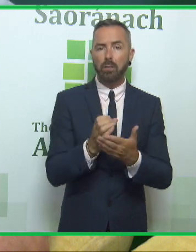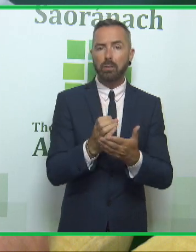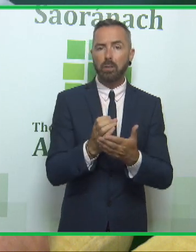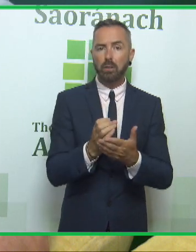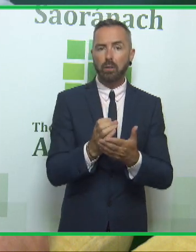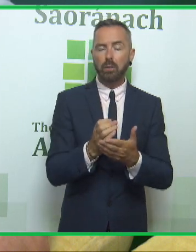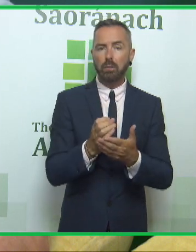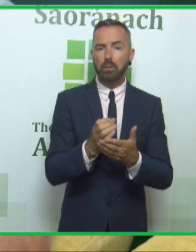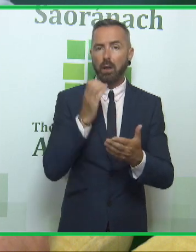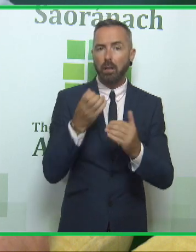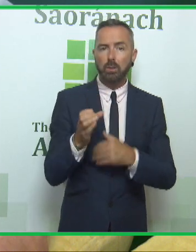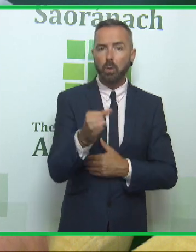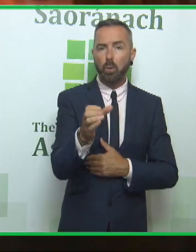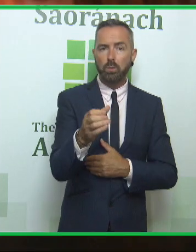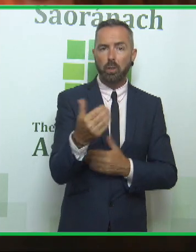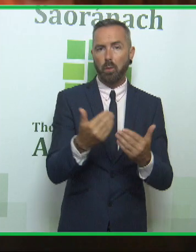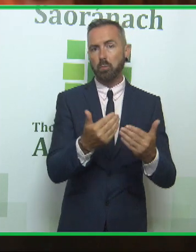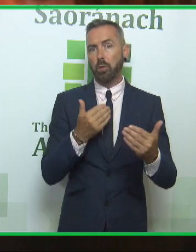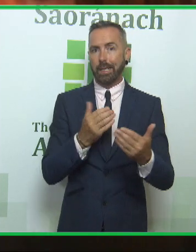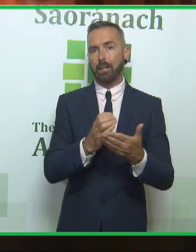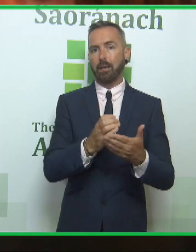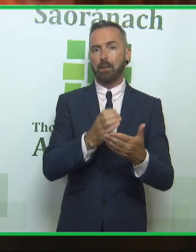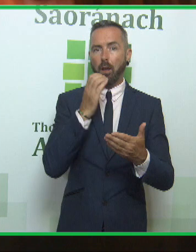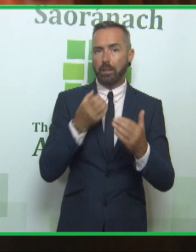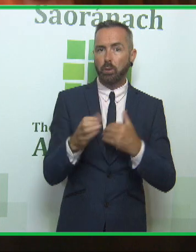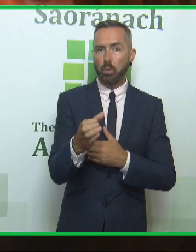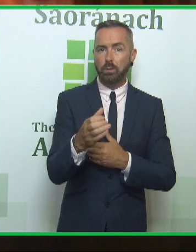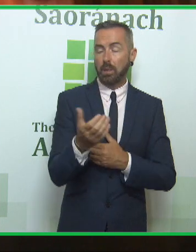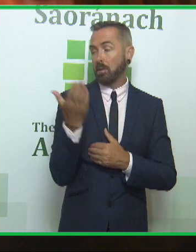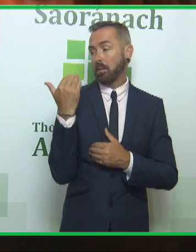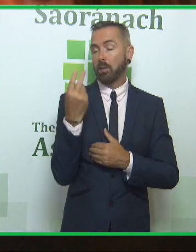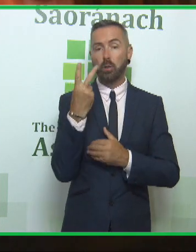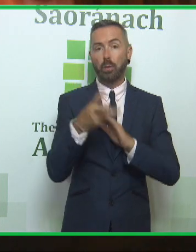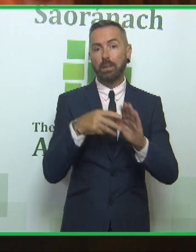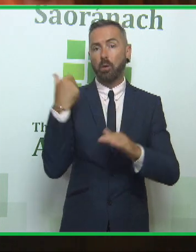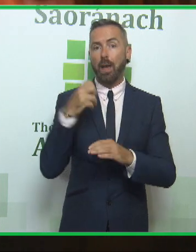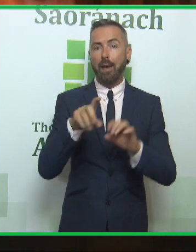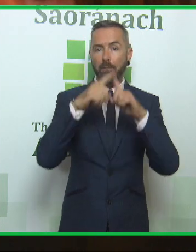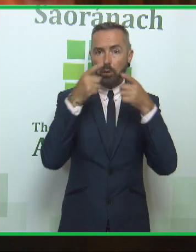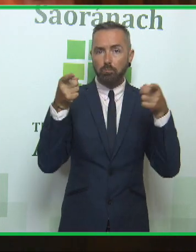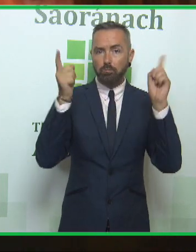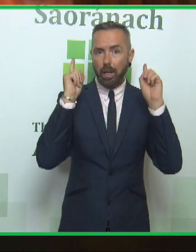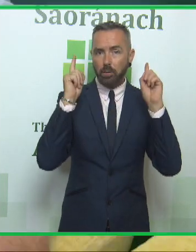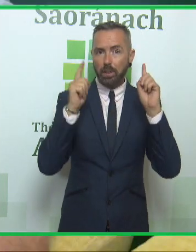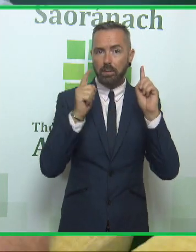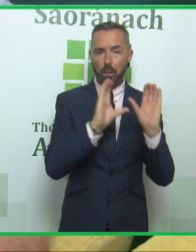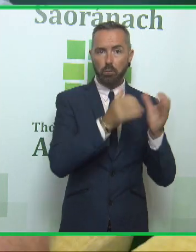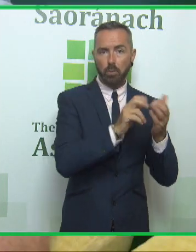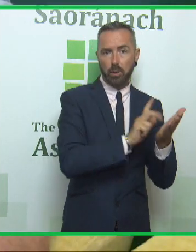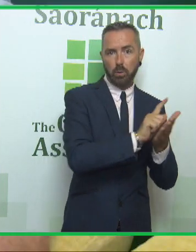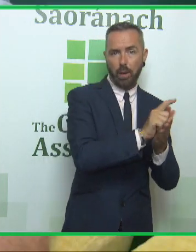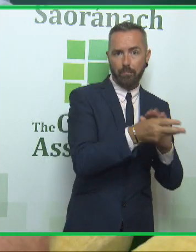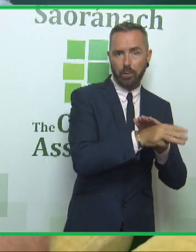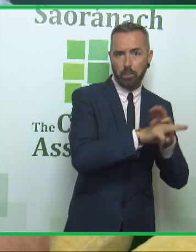then they'll go on, hopefully they'll go on. I mean, we had a graduation there 2 weeks ago. We have groups of 12 people. We